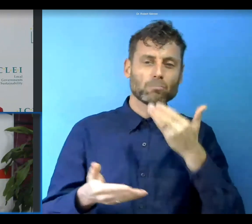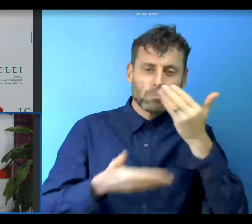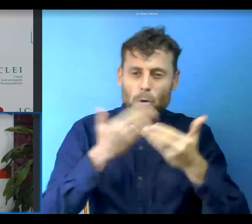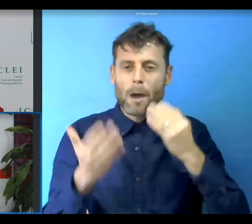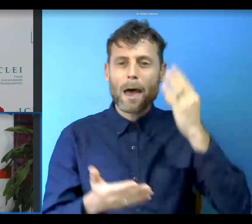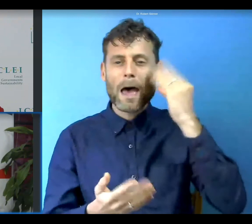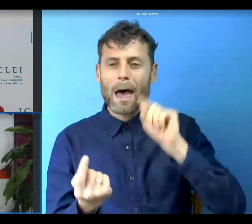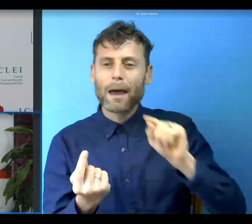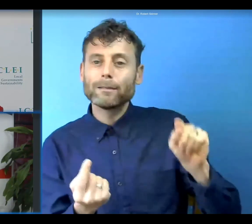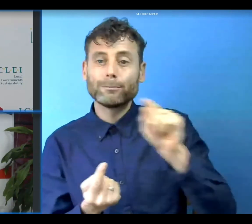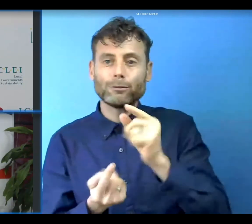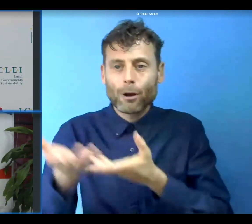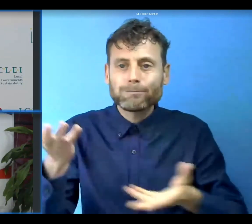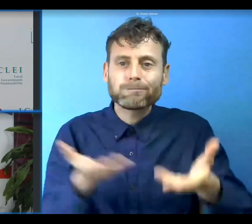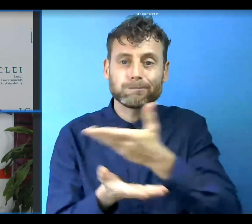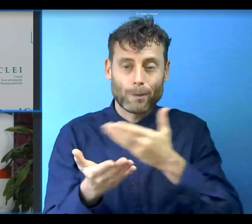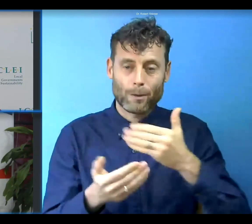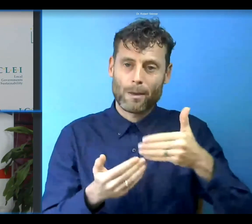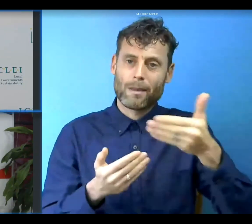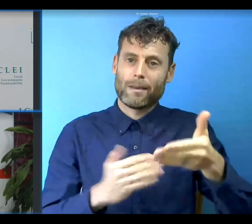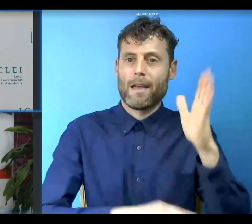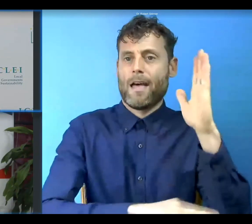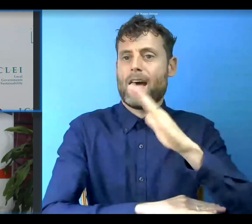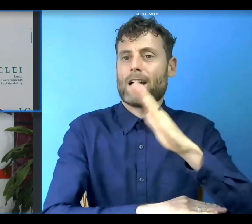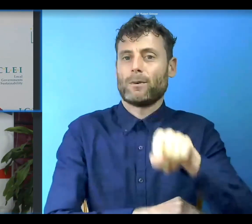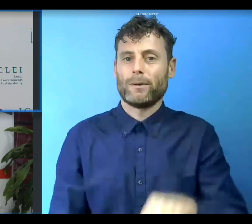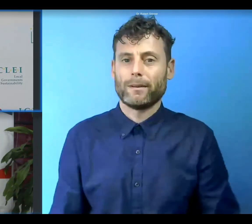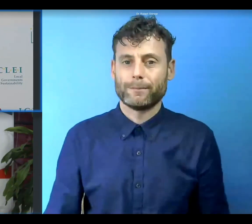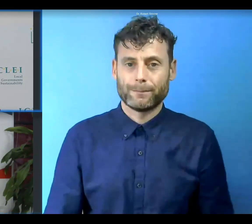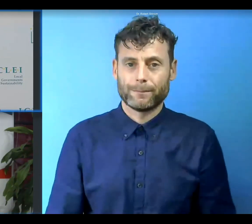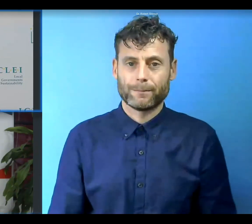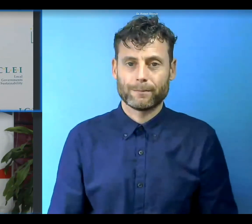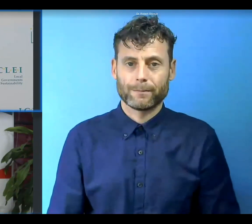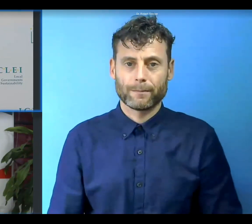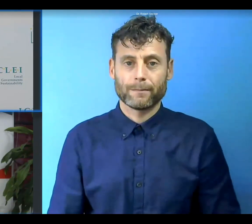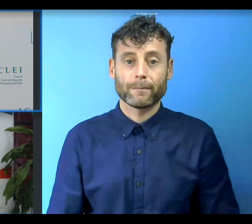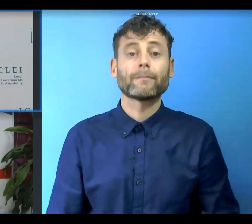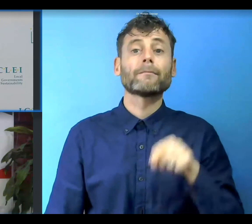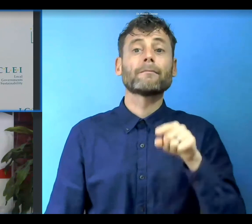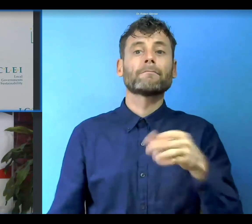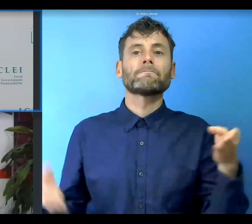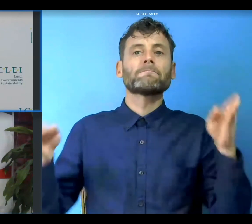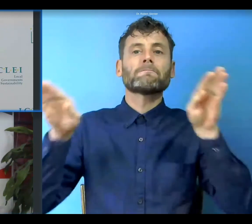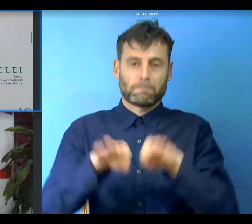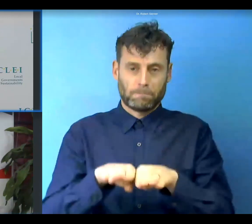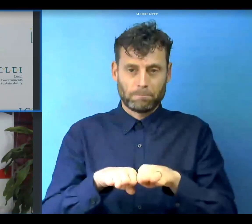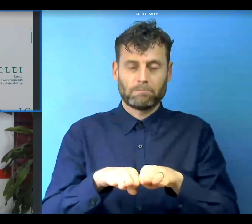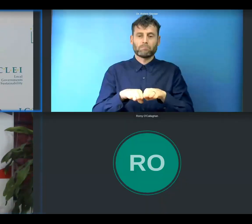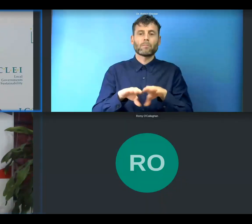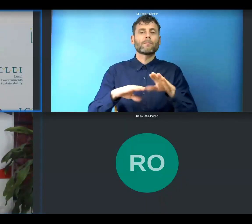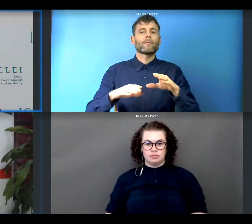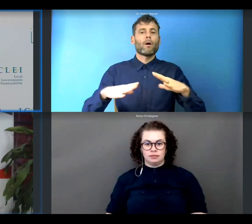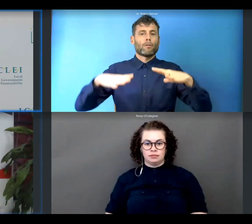to. Yes, indeed. In a few minutes, just after a break, it will be possible to meet